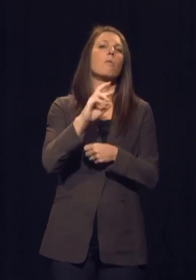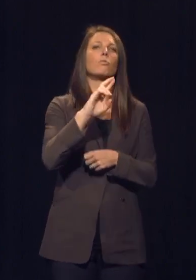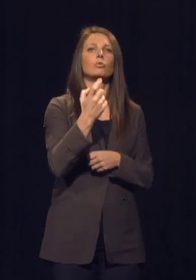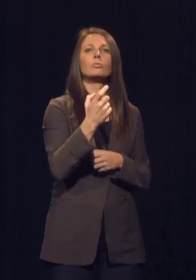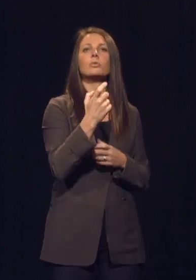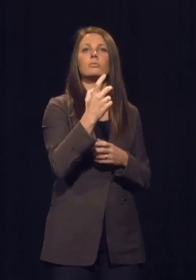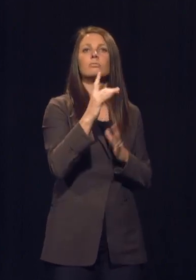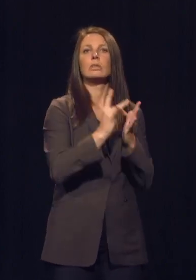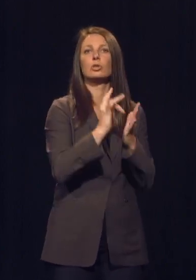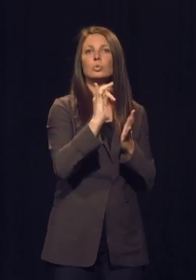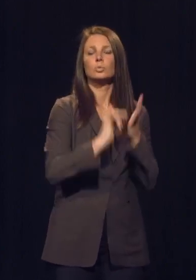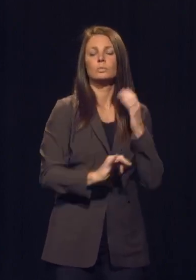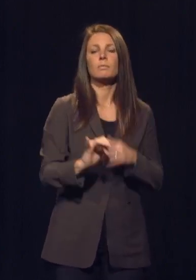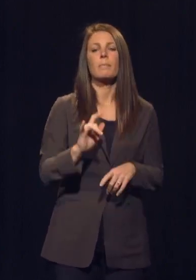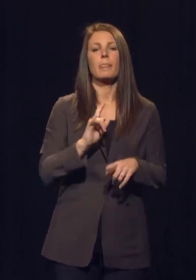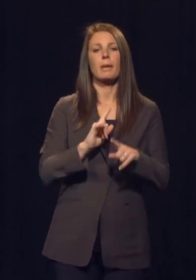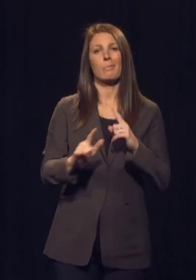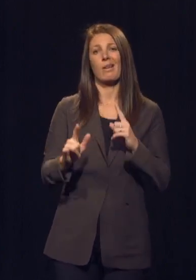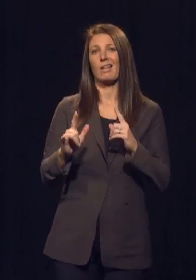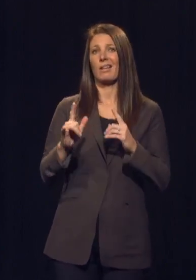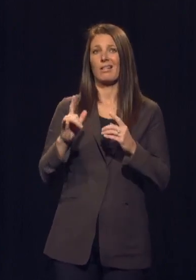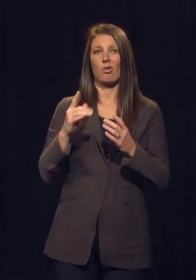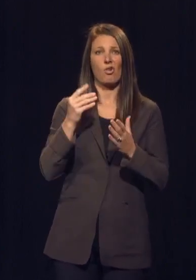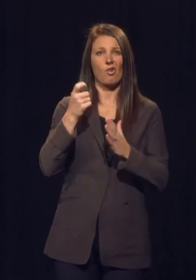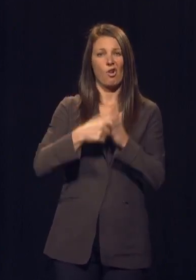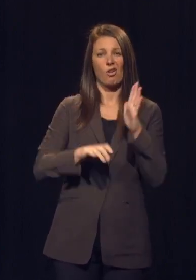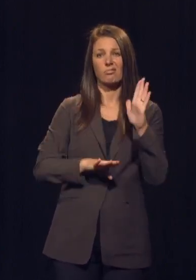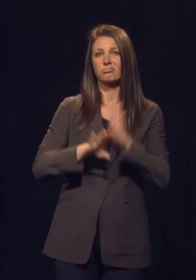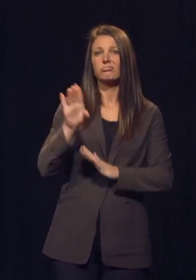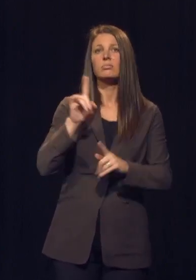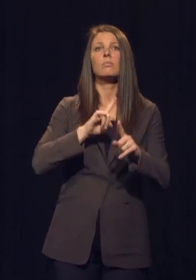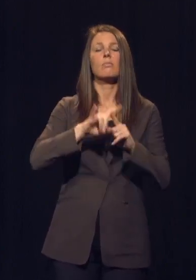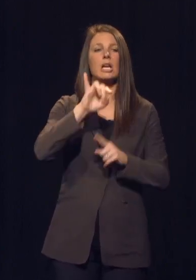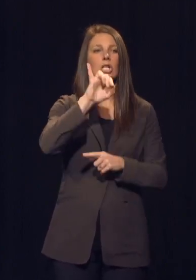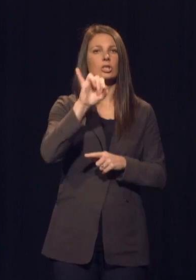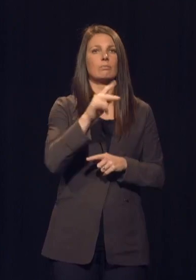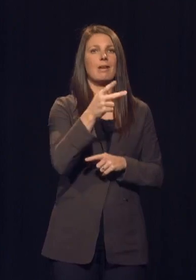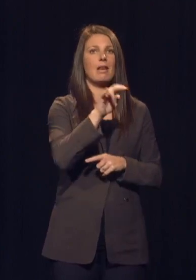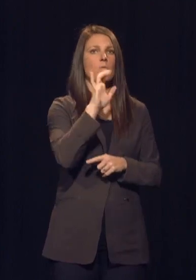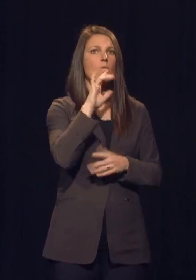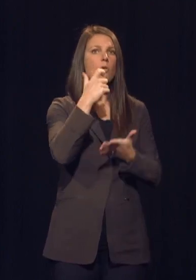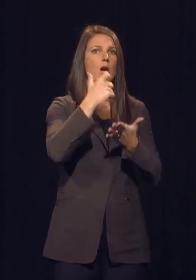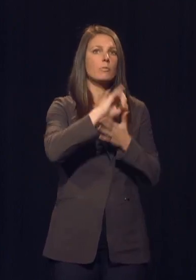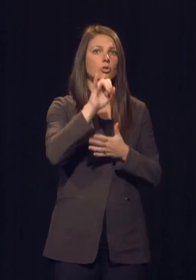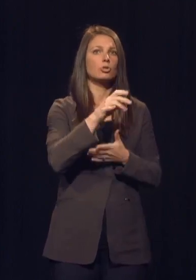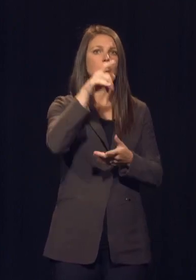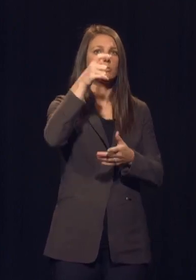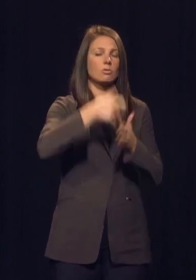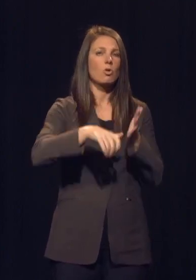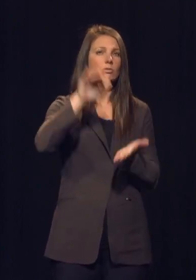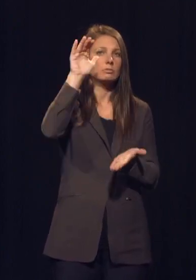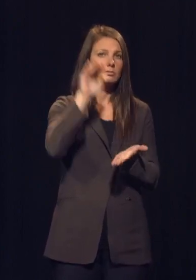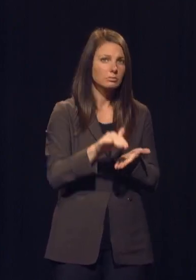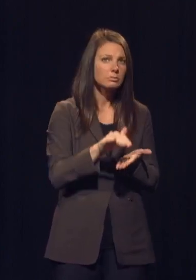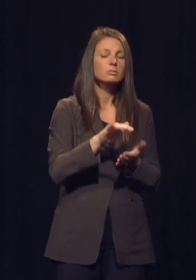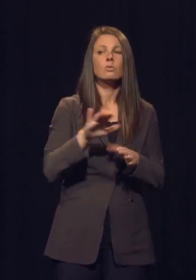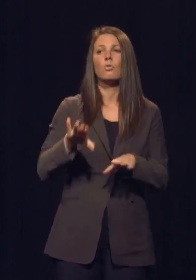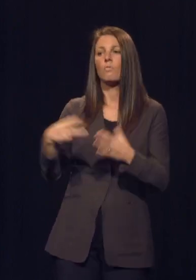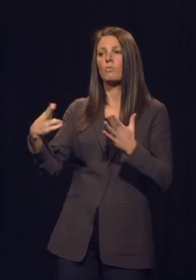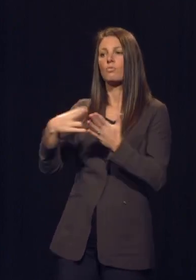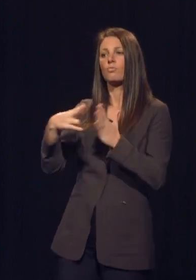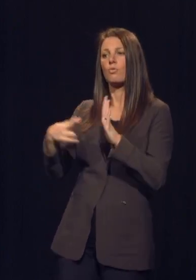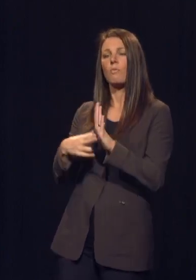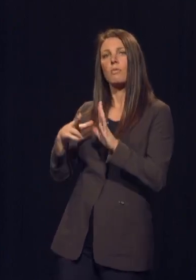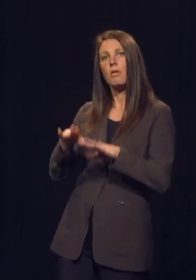medication. Amidst rising inflation, Pennie helps keep insurance costs down, and open enrollment is the opportunity for